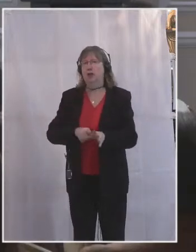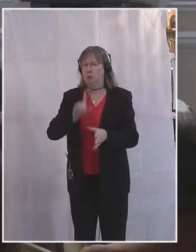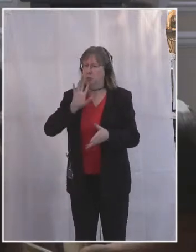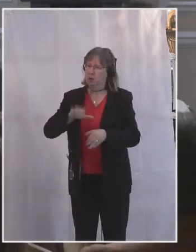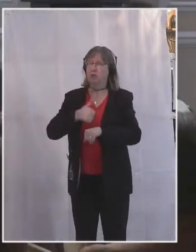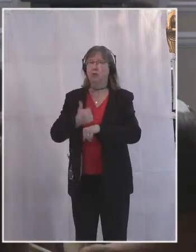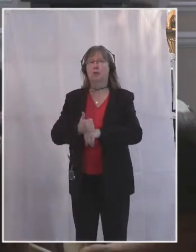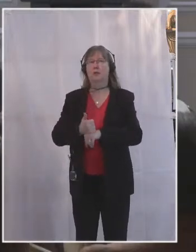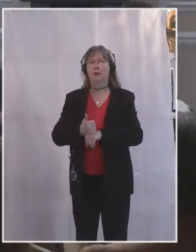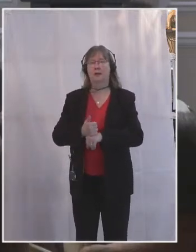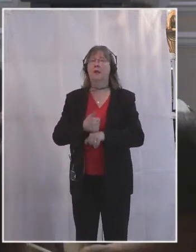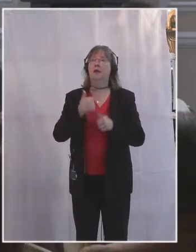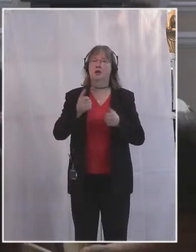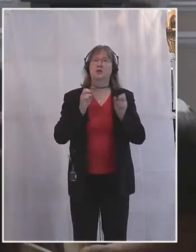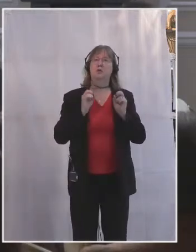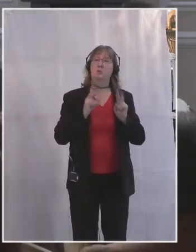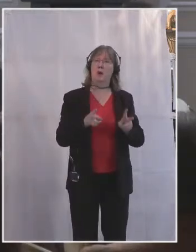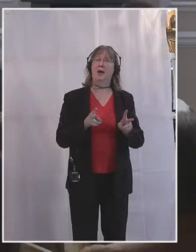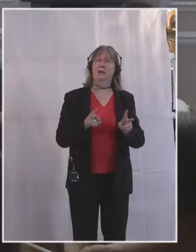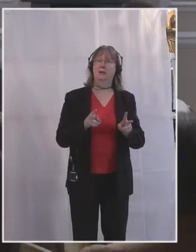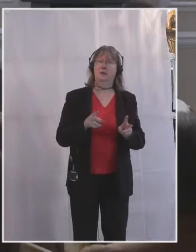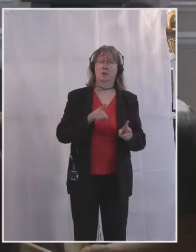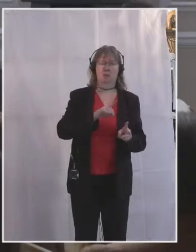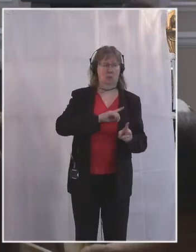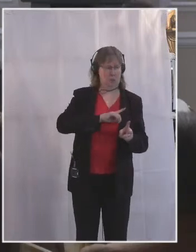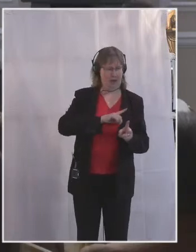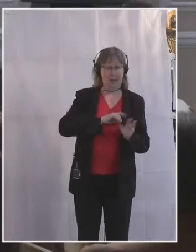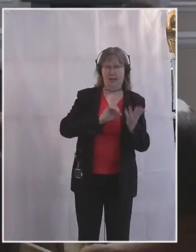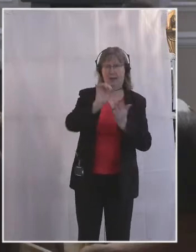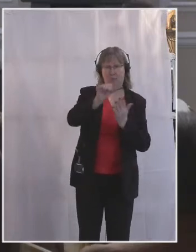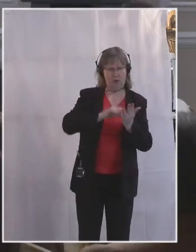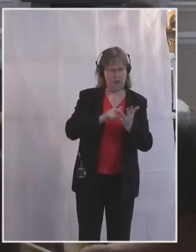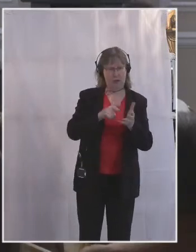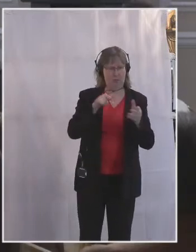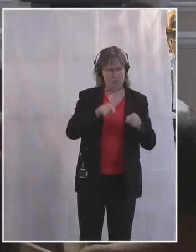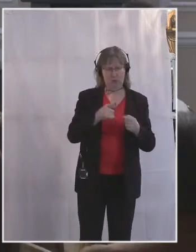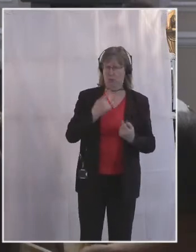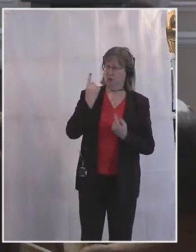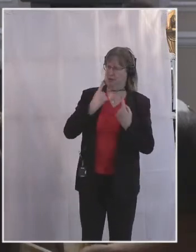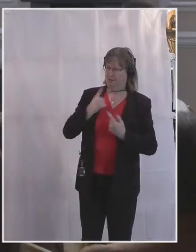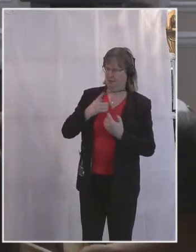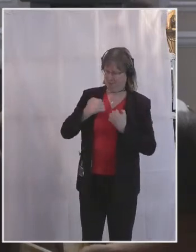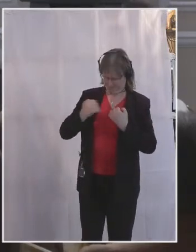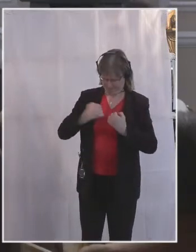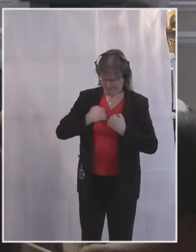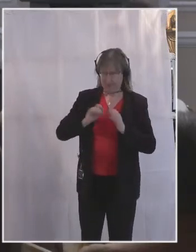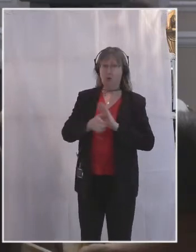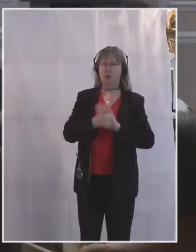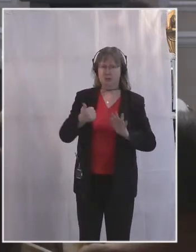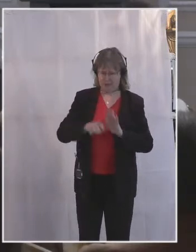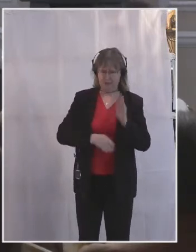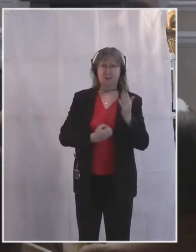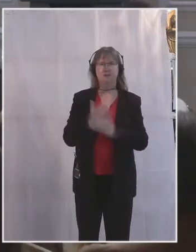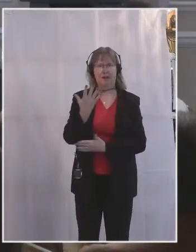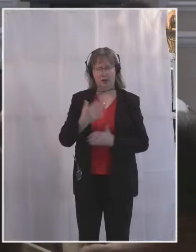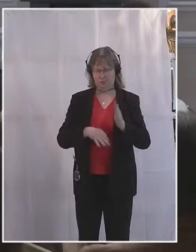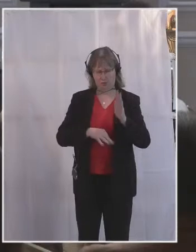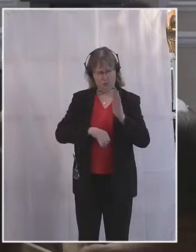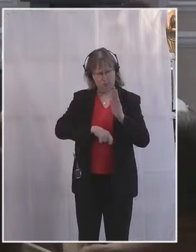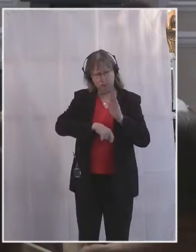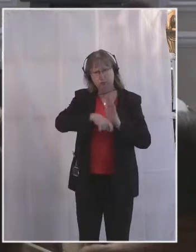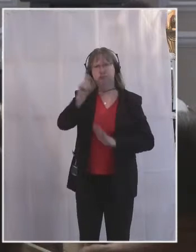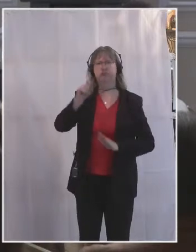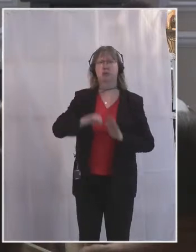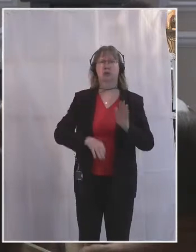it's just a really great way to end the program, because you go through so much growth, and I think you're no longer, you know, alone,